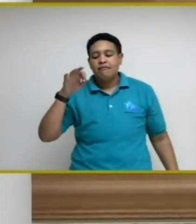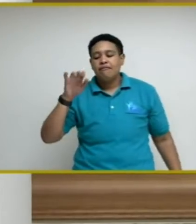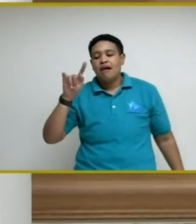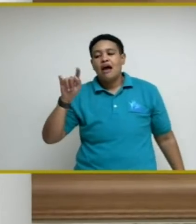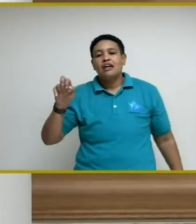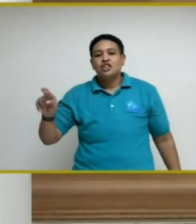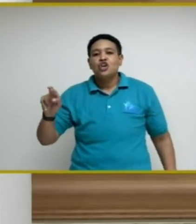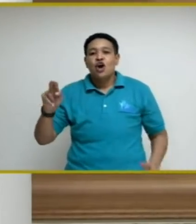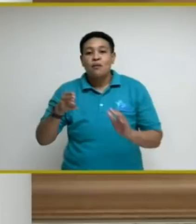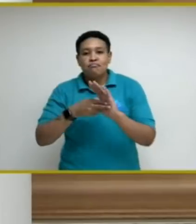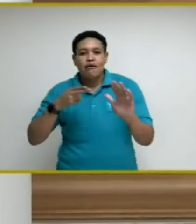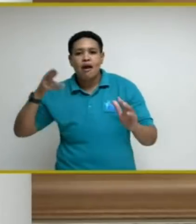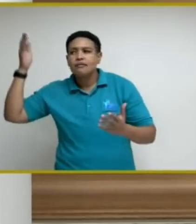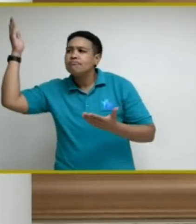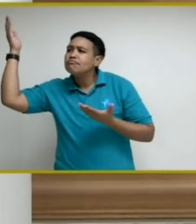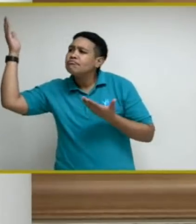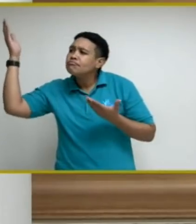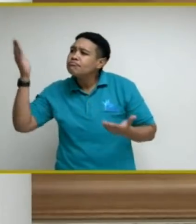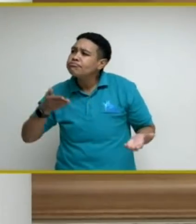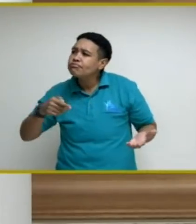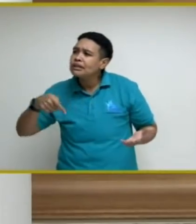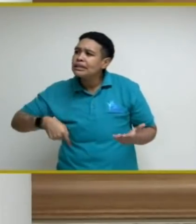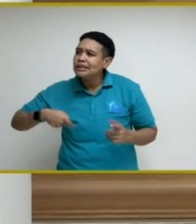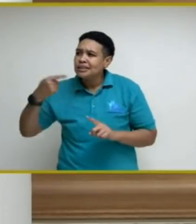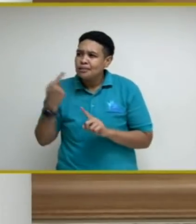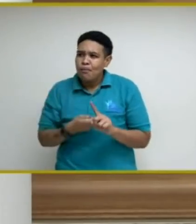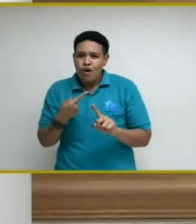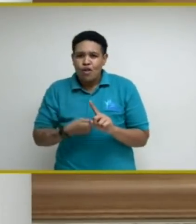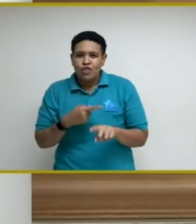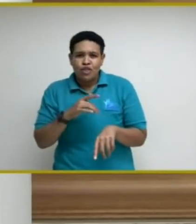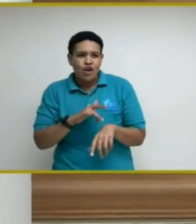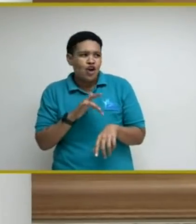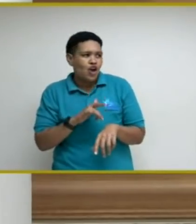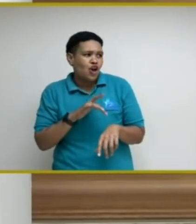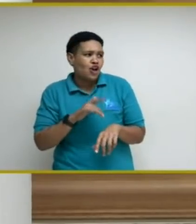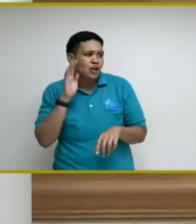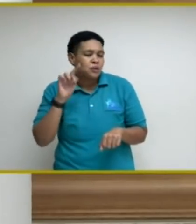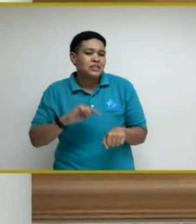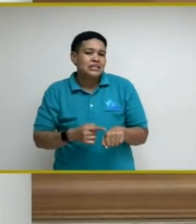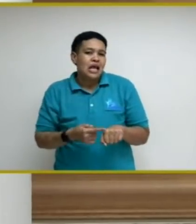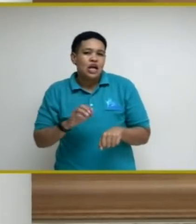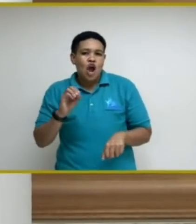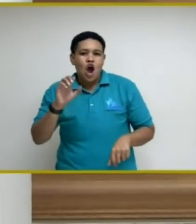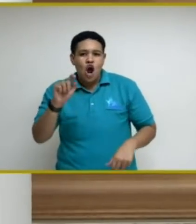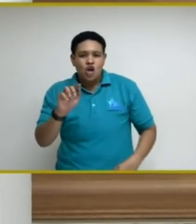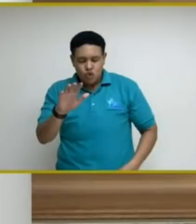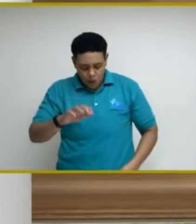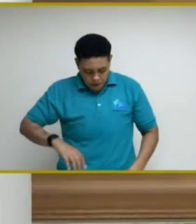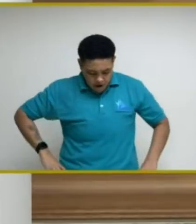the next shipment in this early month that is about to begin, October.